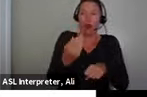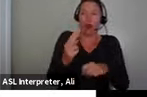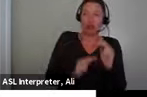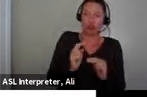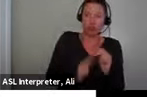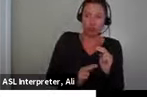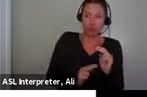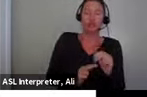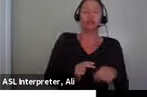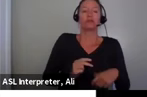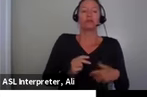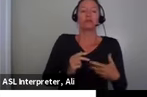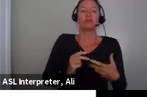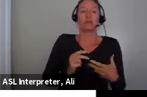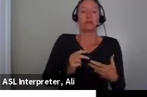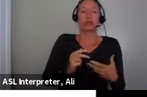the